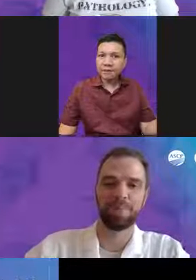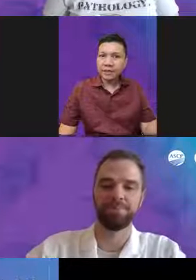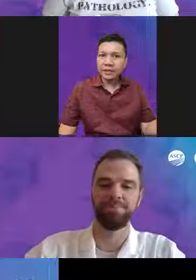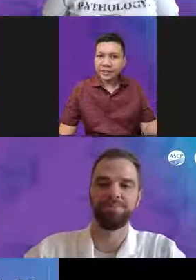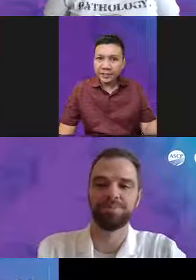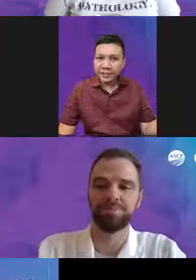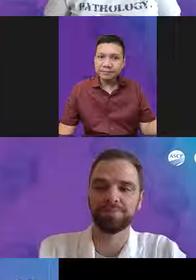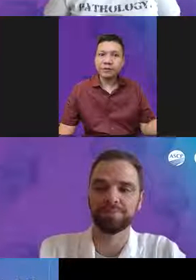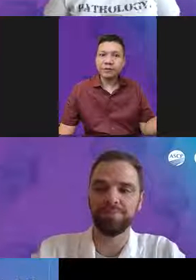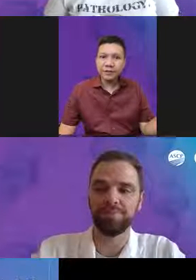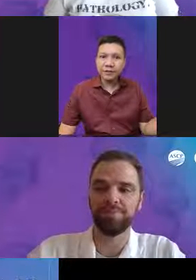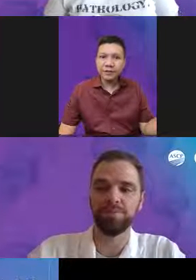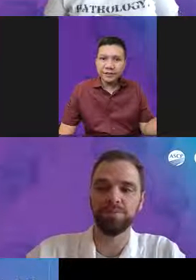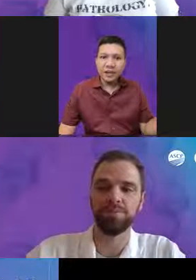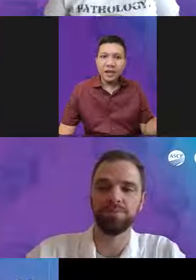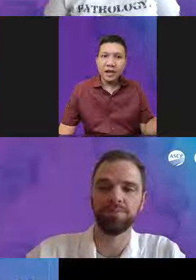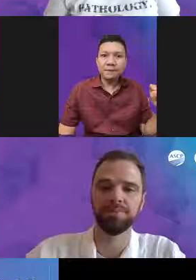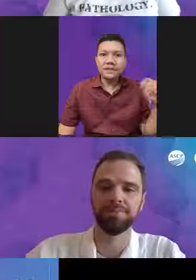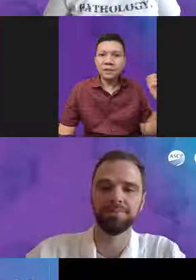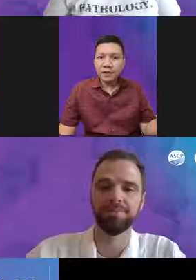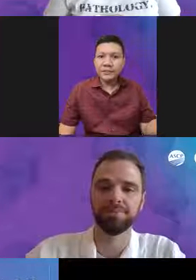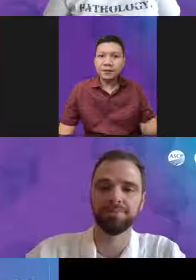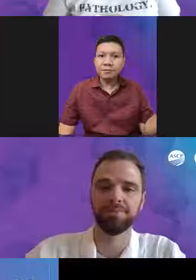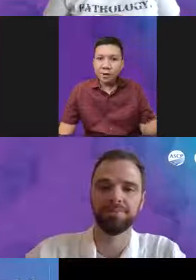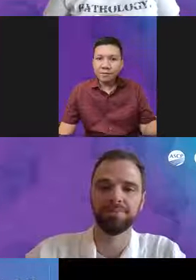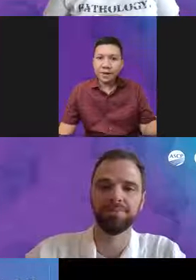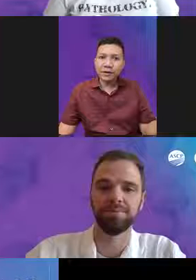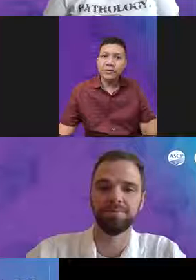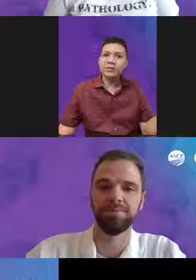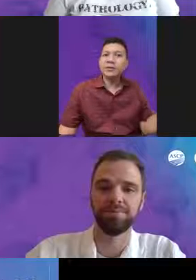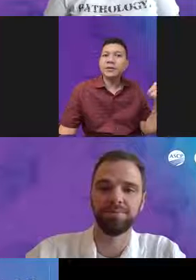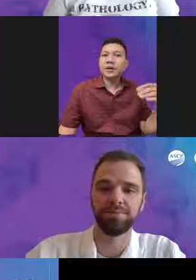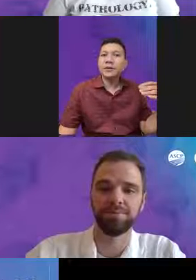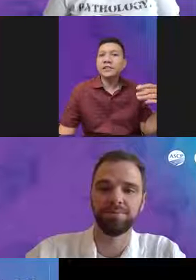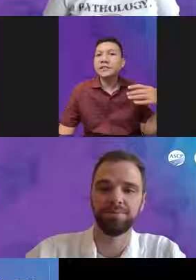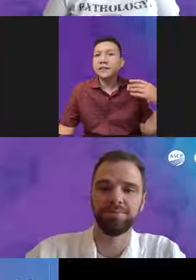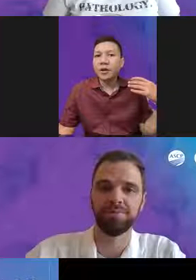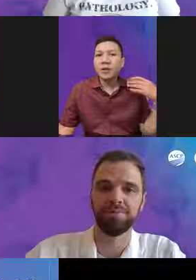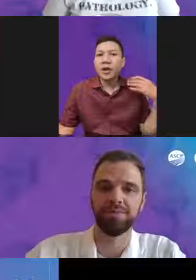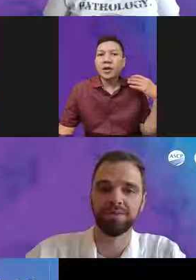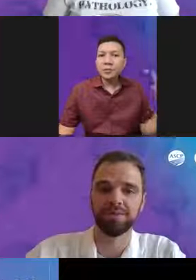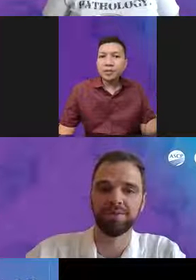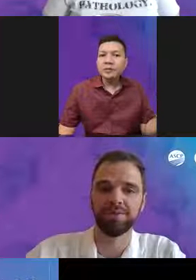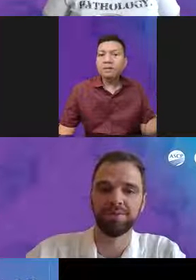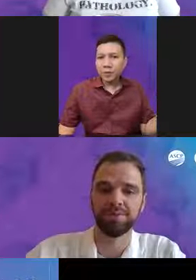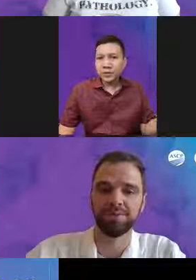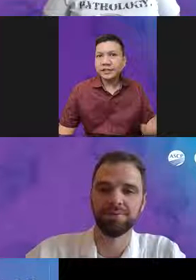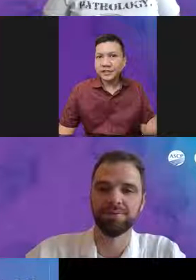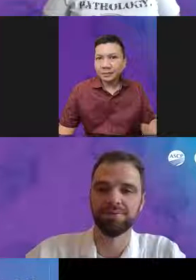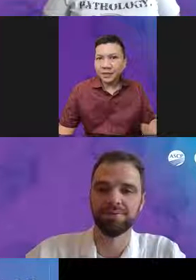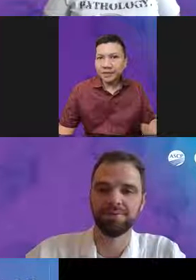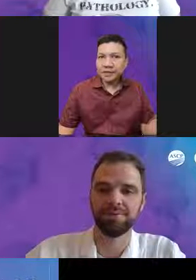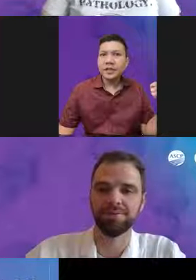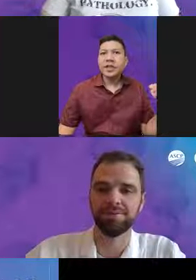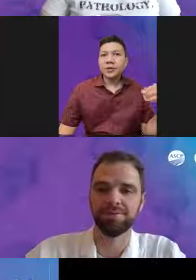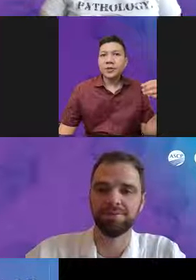produced in the kidneys. So erythropoietin stimulates the bone marrow to produce RBCs from pluripotent